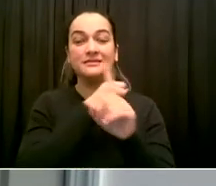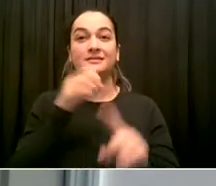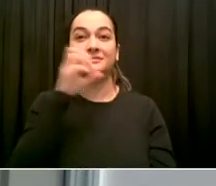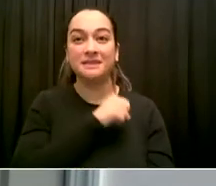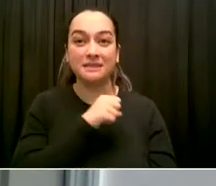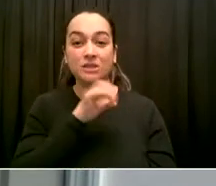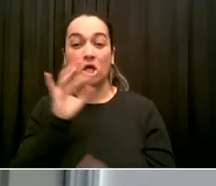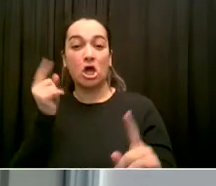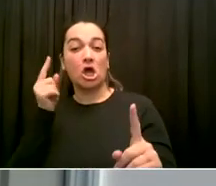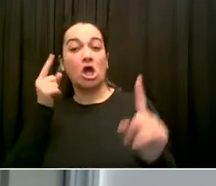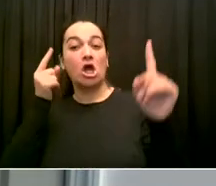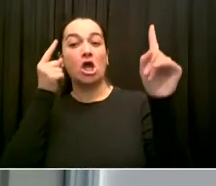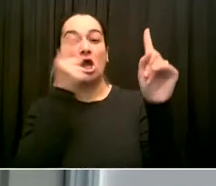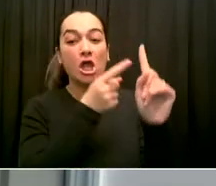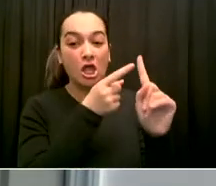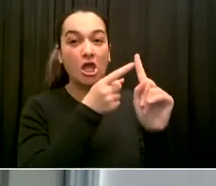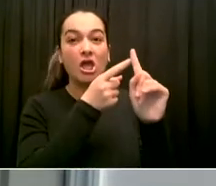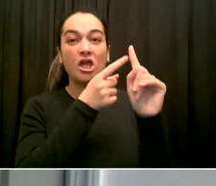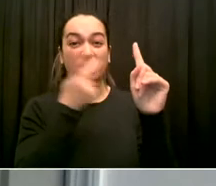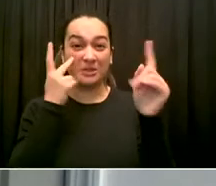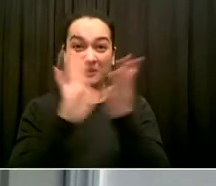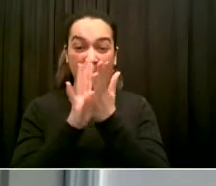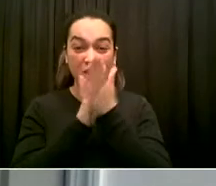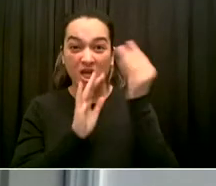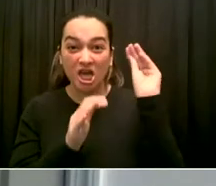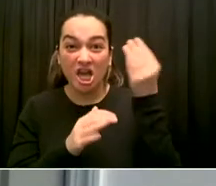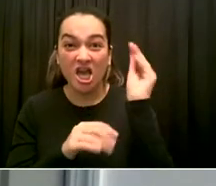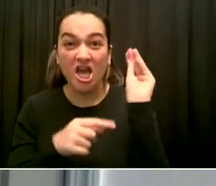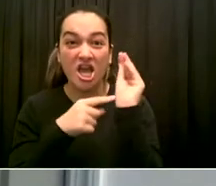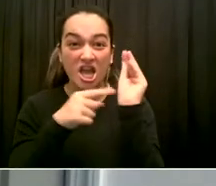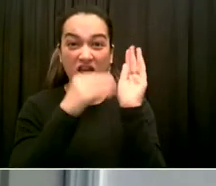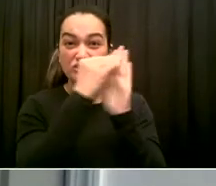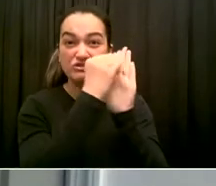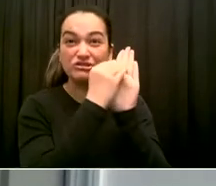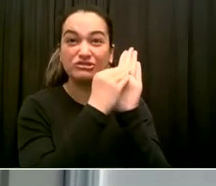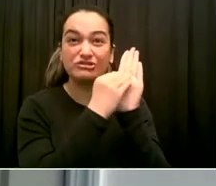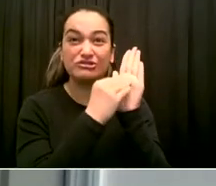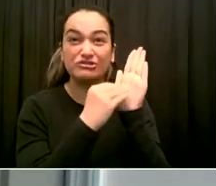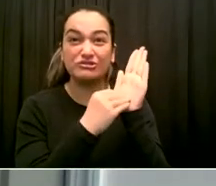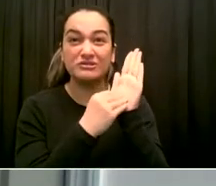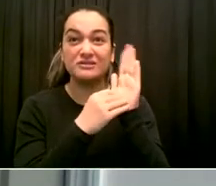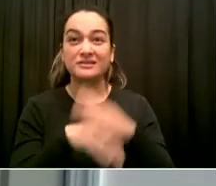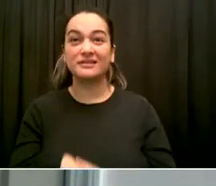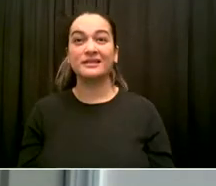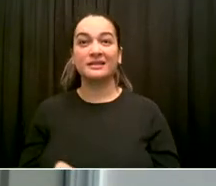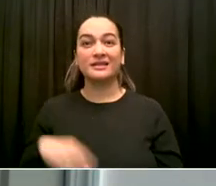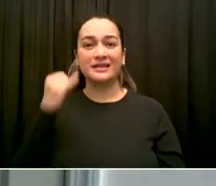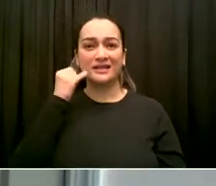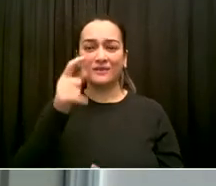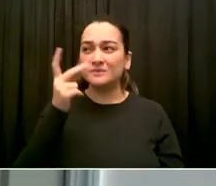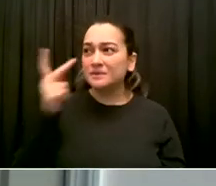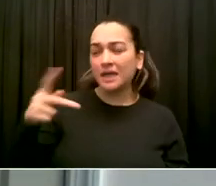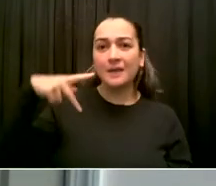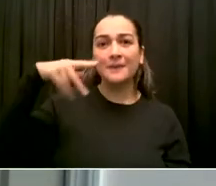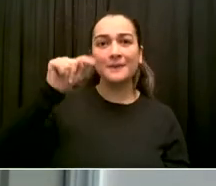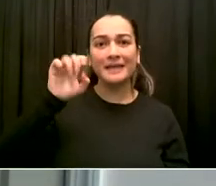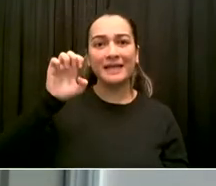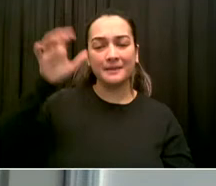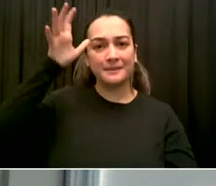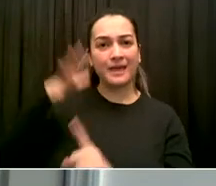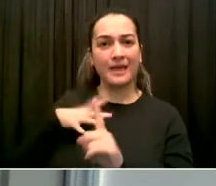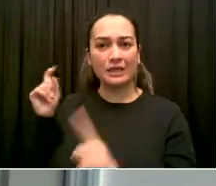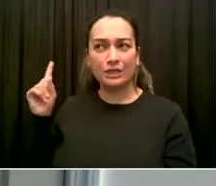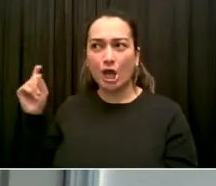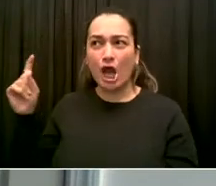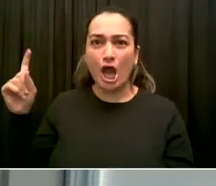because Pete hit the ball, but because we got to watch Pete waddle down to second base. Lastly, Mr. Mayor, I want to address the